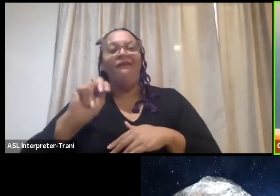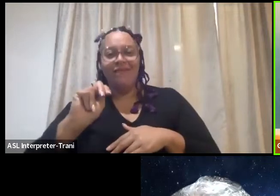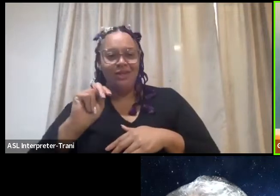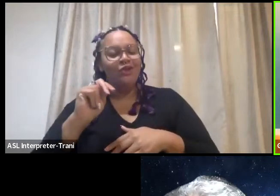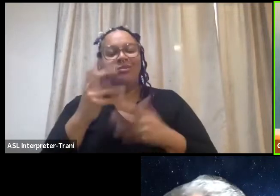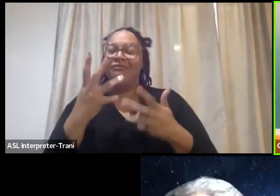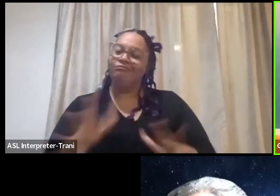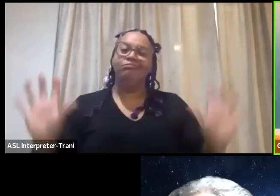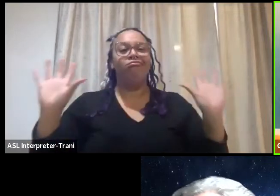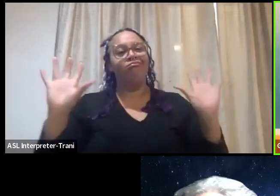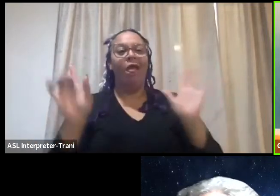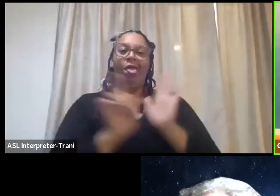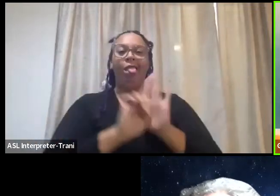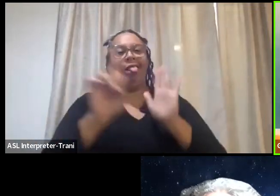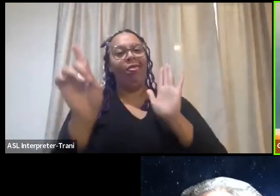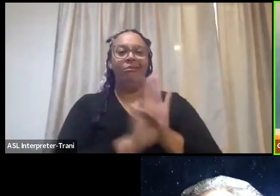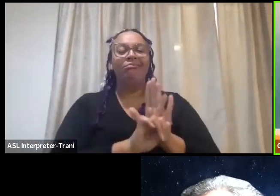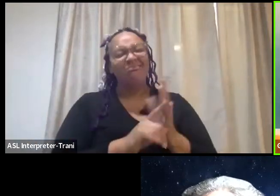Okay.